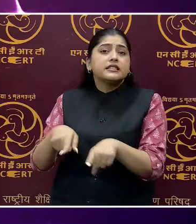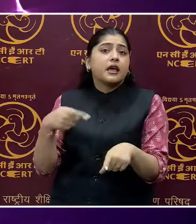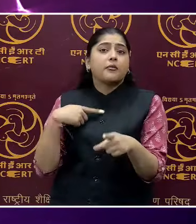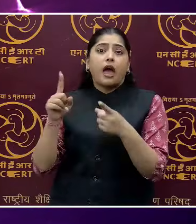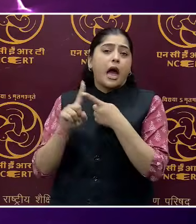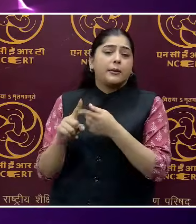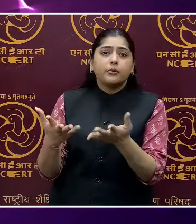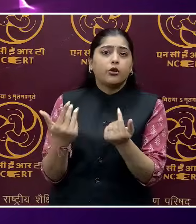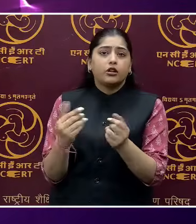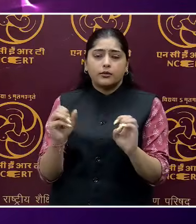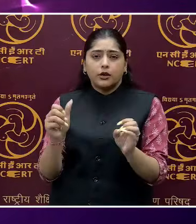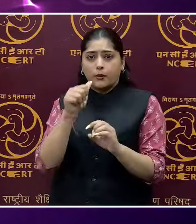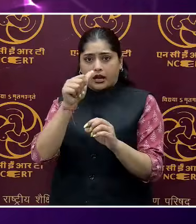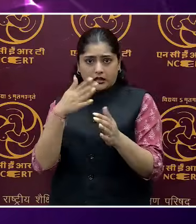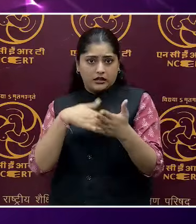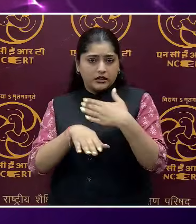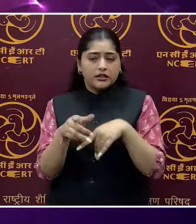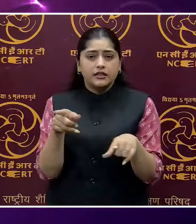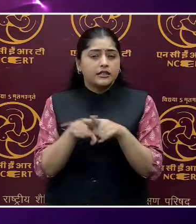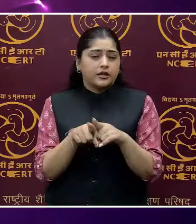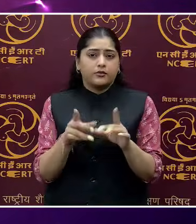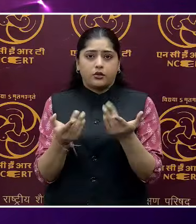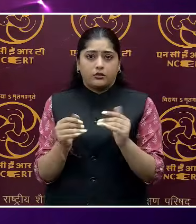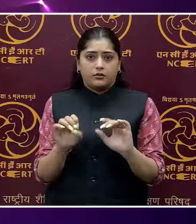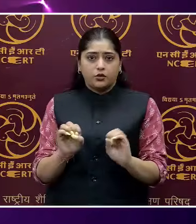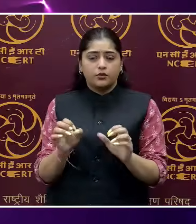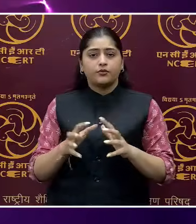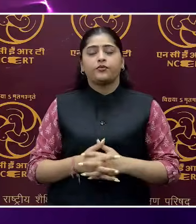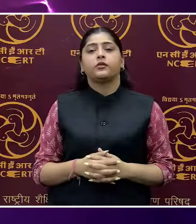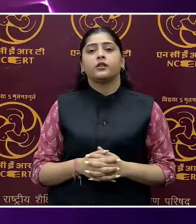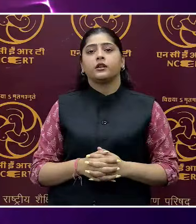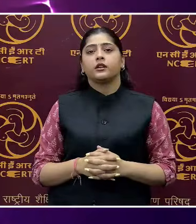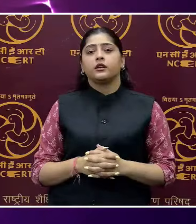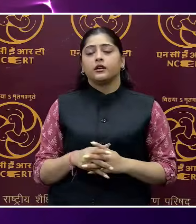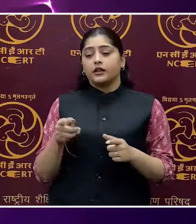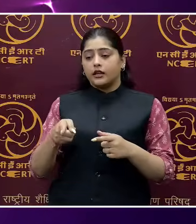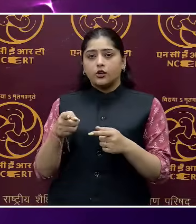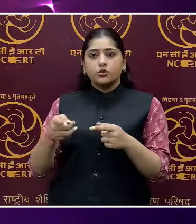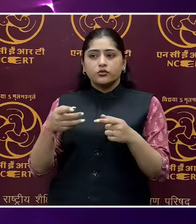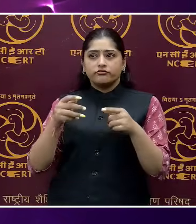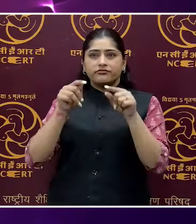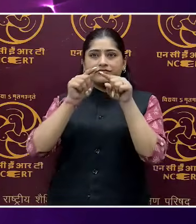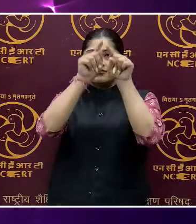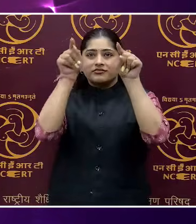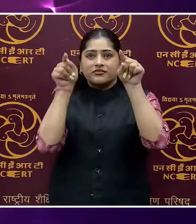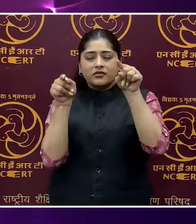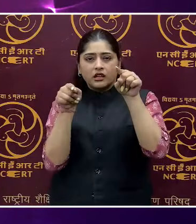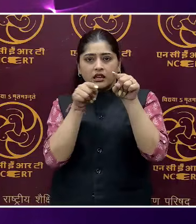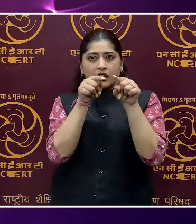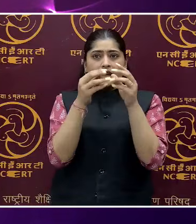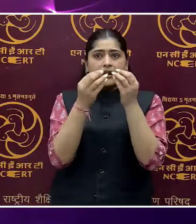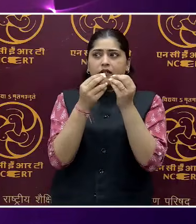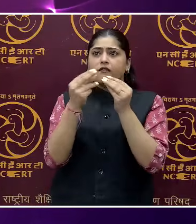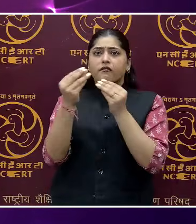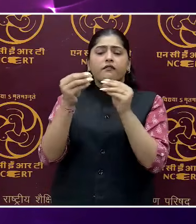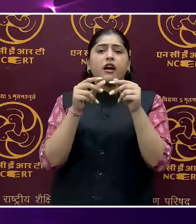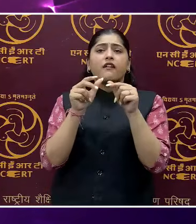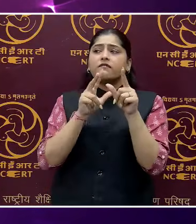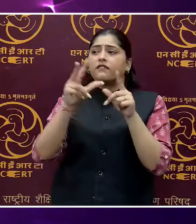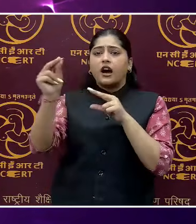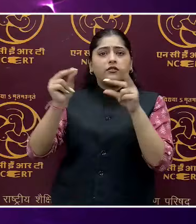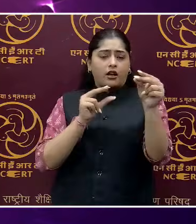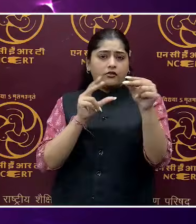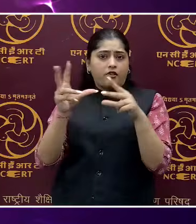the intermolecular spaces are already very close to each other. The space is very less. So we can say that when we apply the